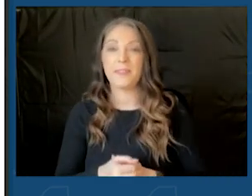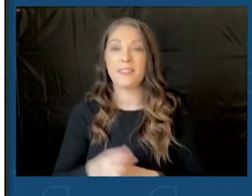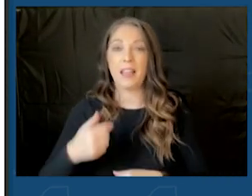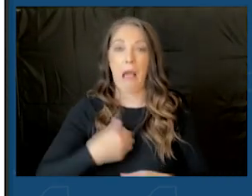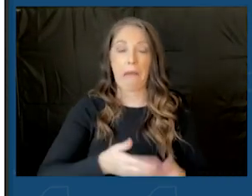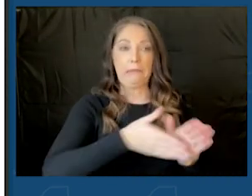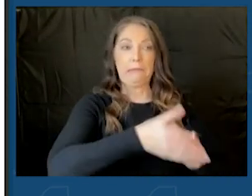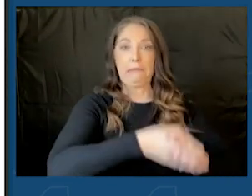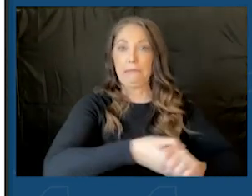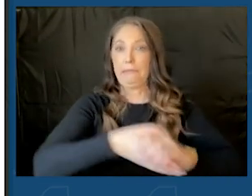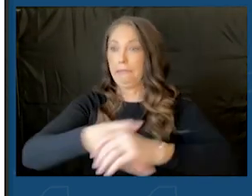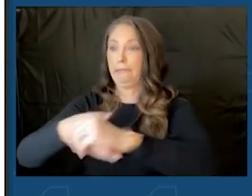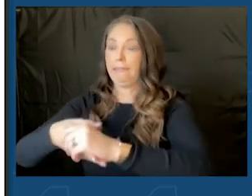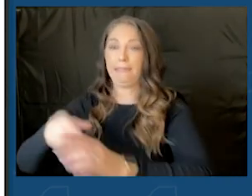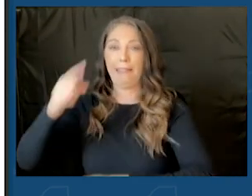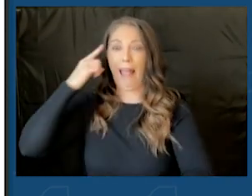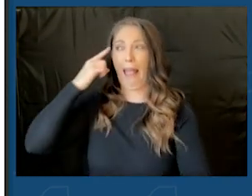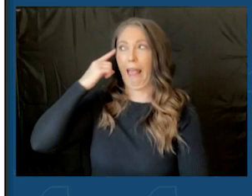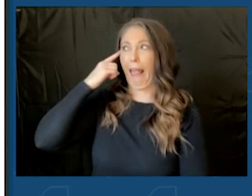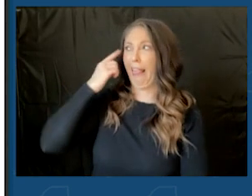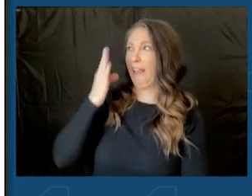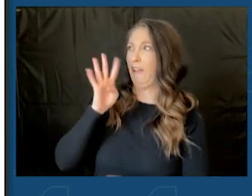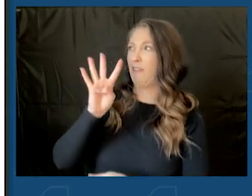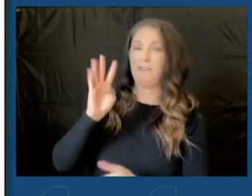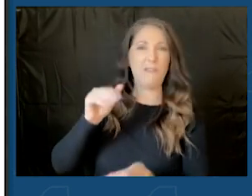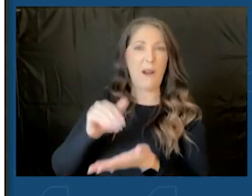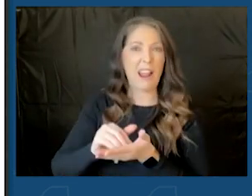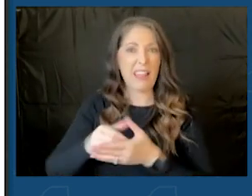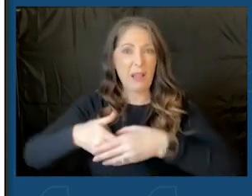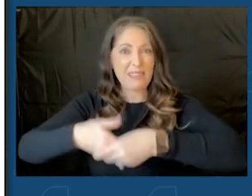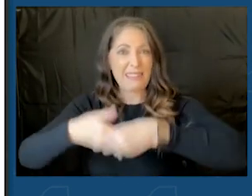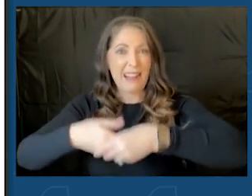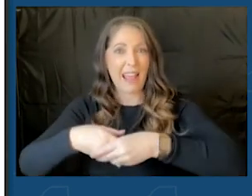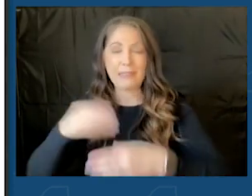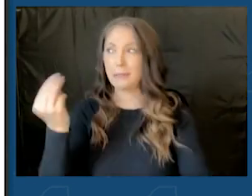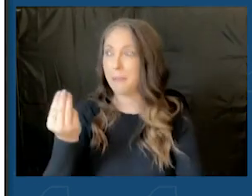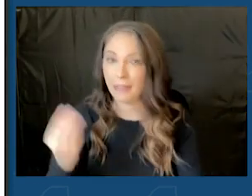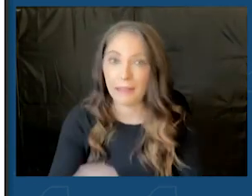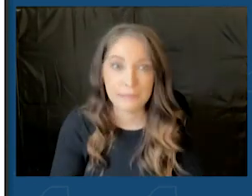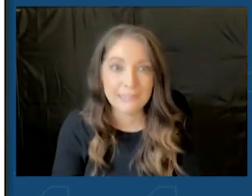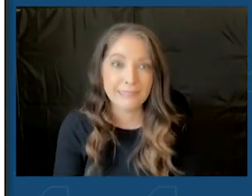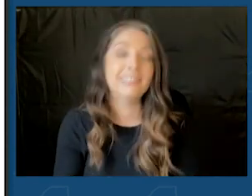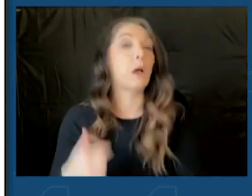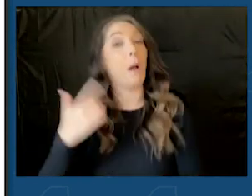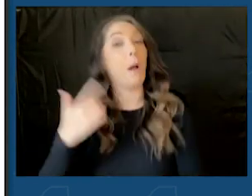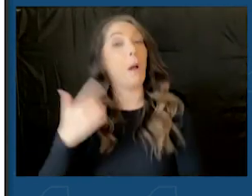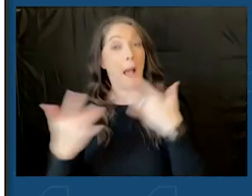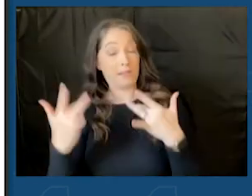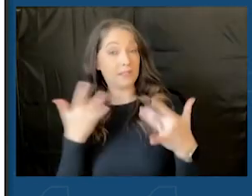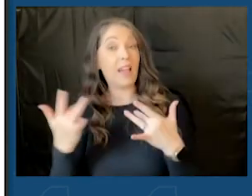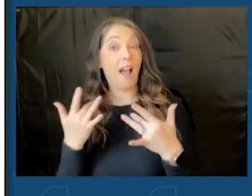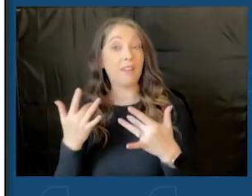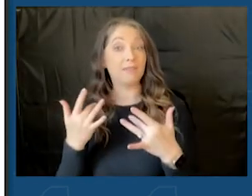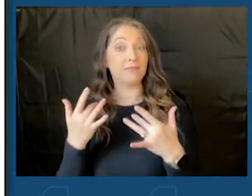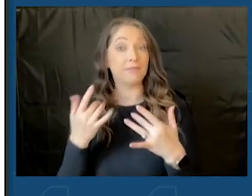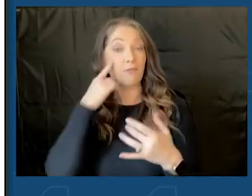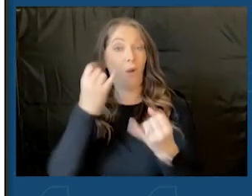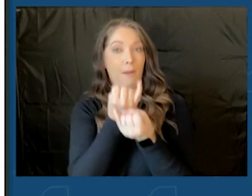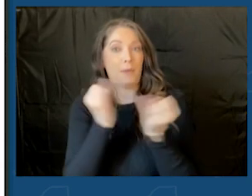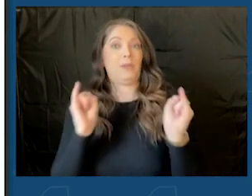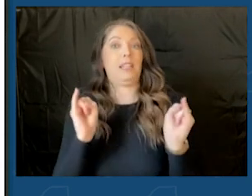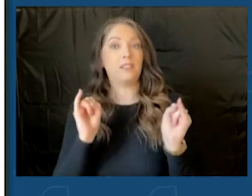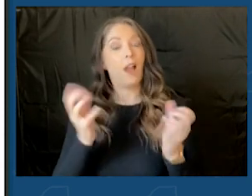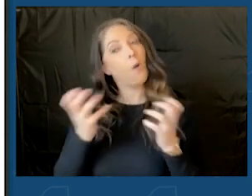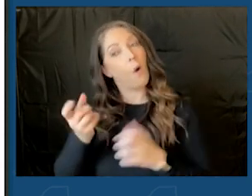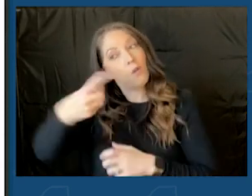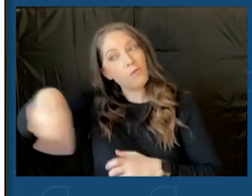about 4,000 hands on Sunday alone, or Monday. So I'm excited to be immunized, and I want others to share in that excitement